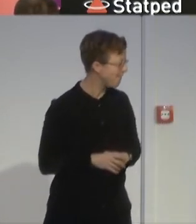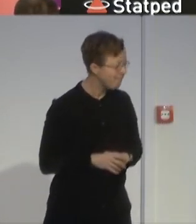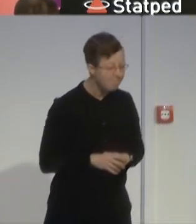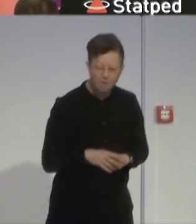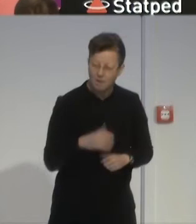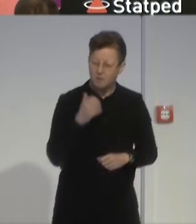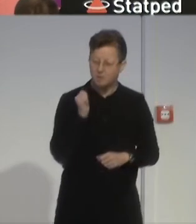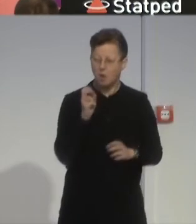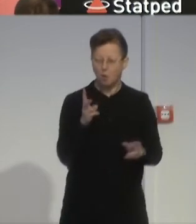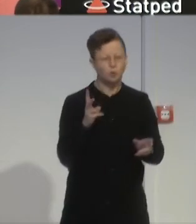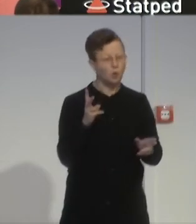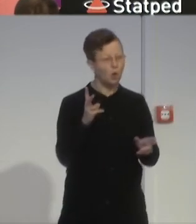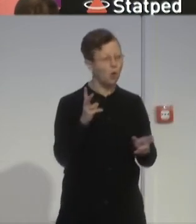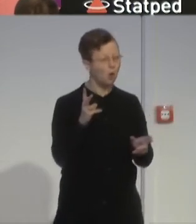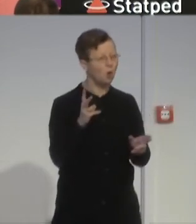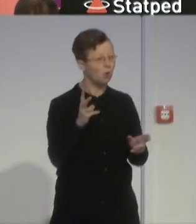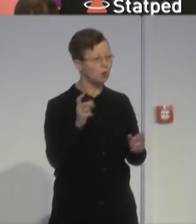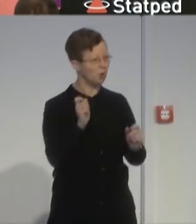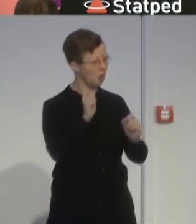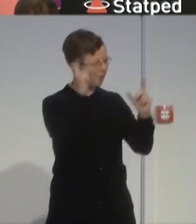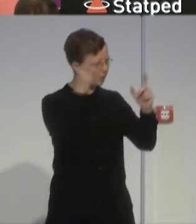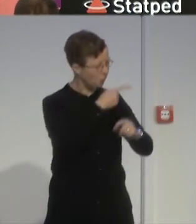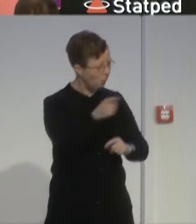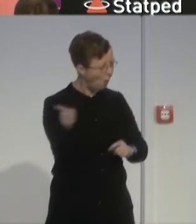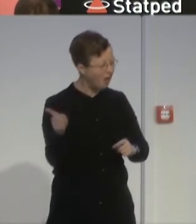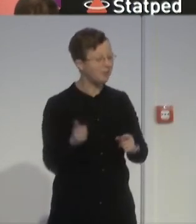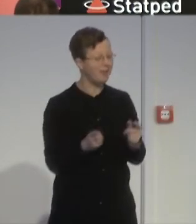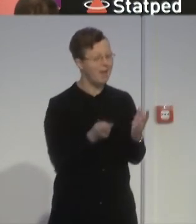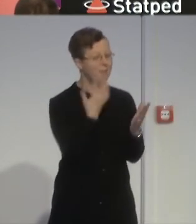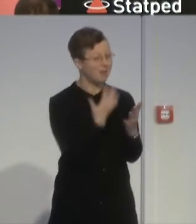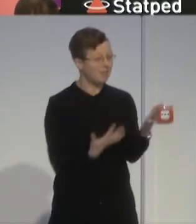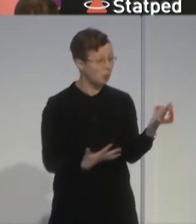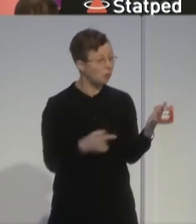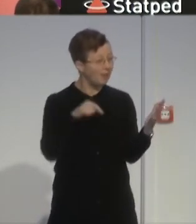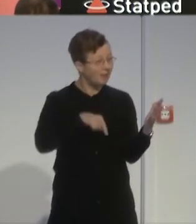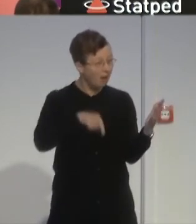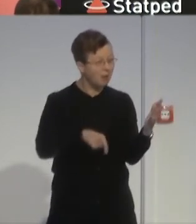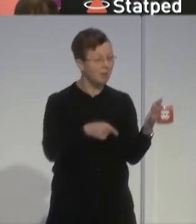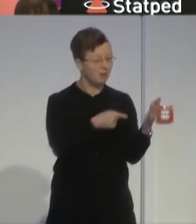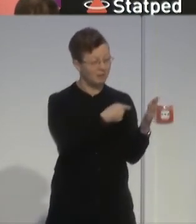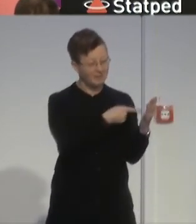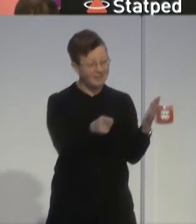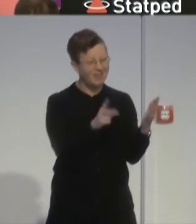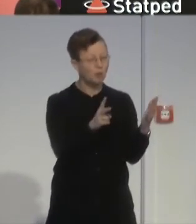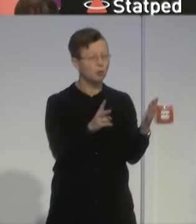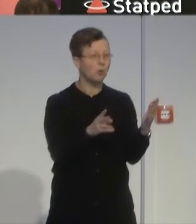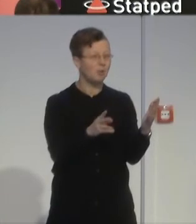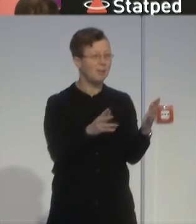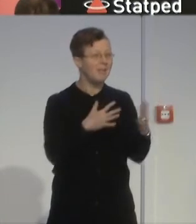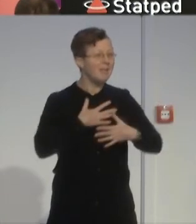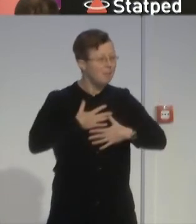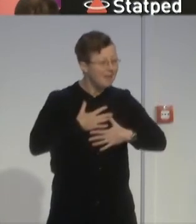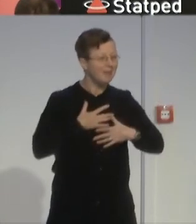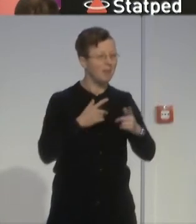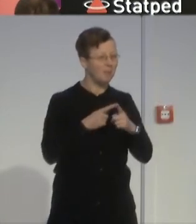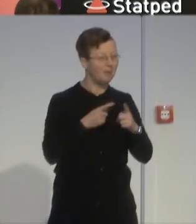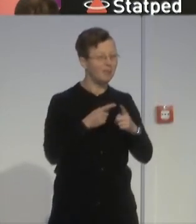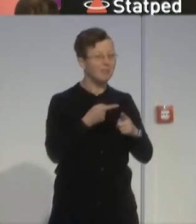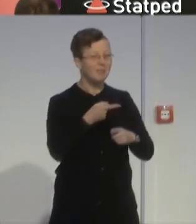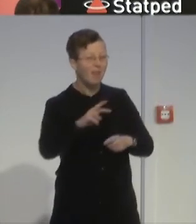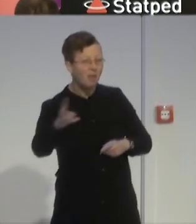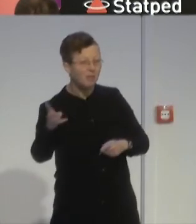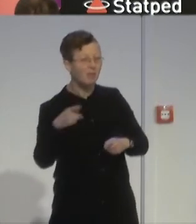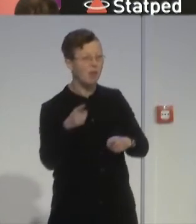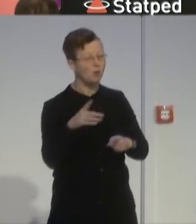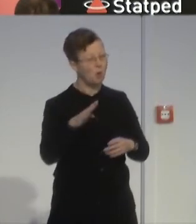I will also make aware of the fact that the presentations we hear today are also, not mine, but the others, are